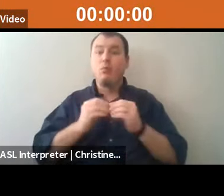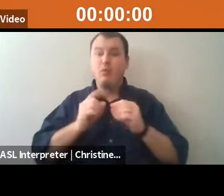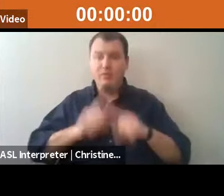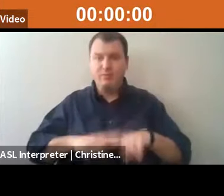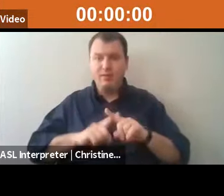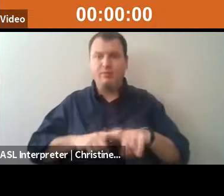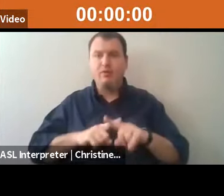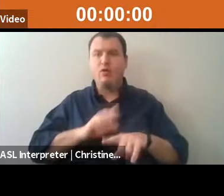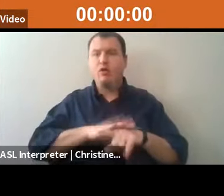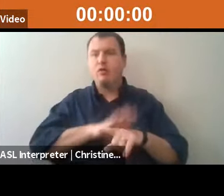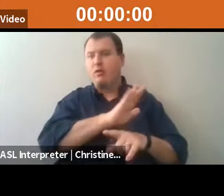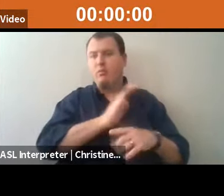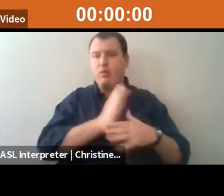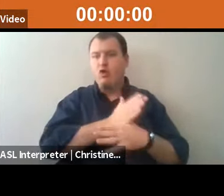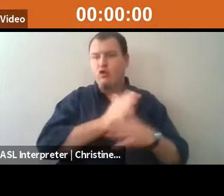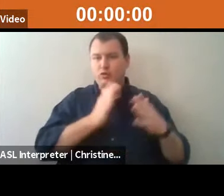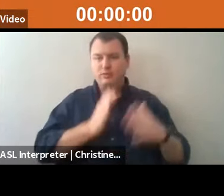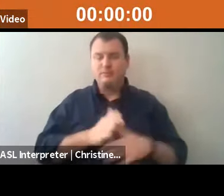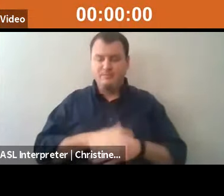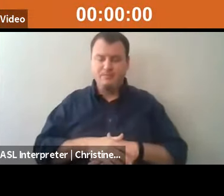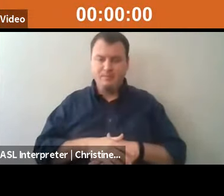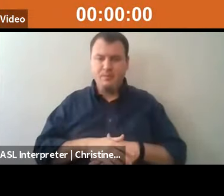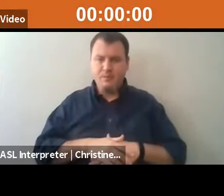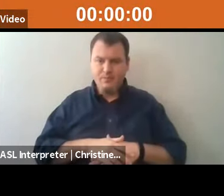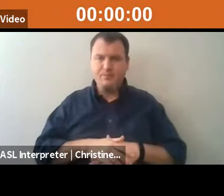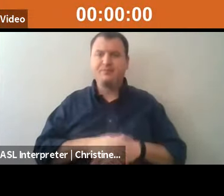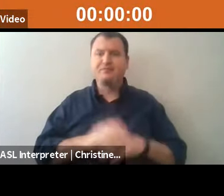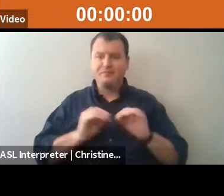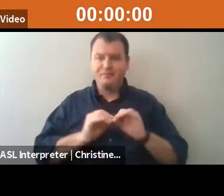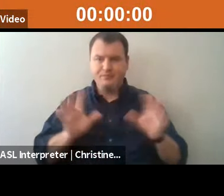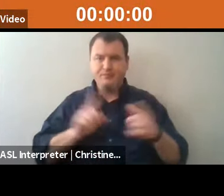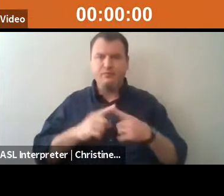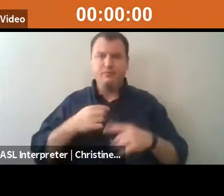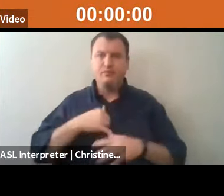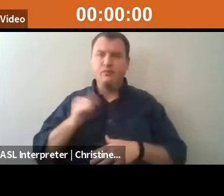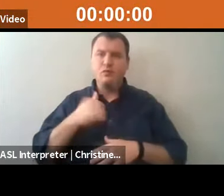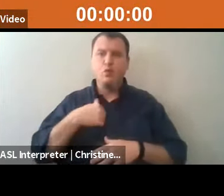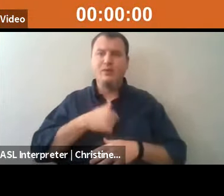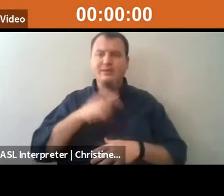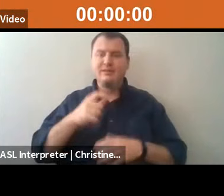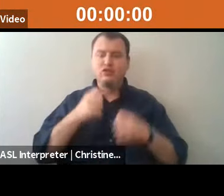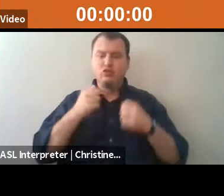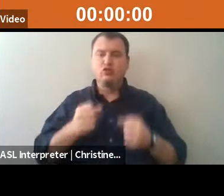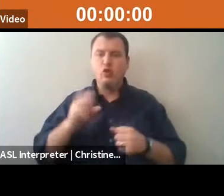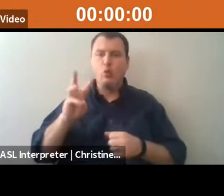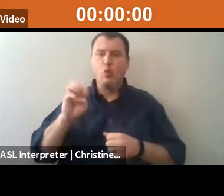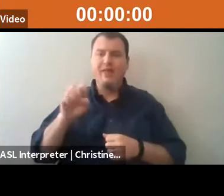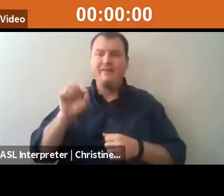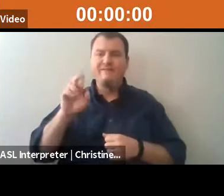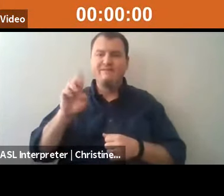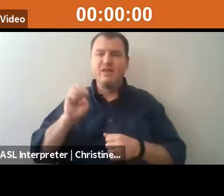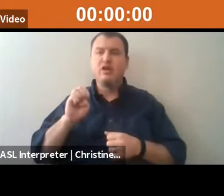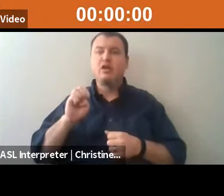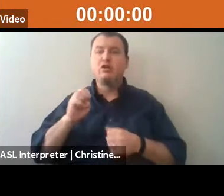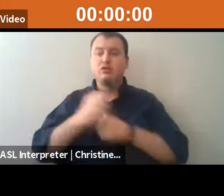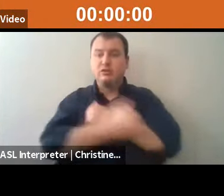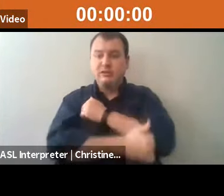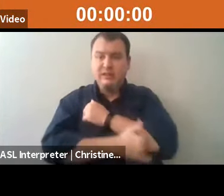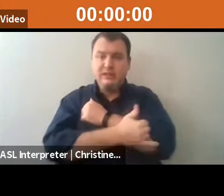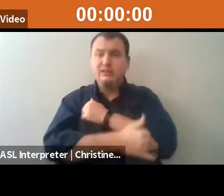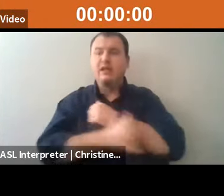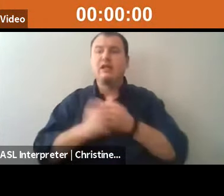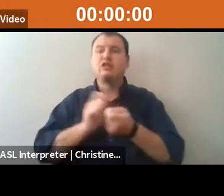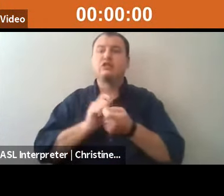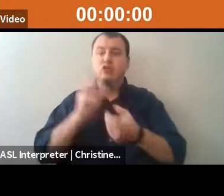their partner. It is also clear to me that we need a strong welfare state that includes gender